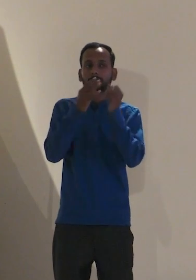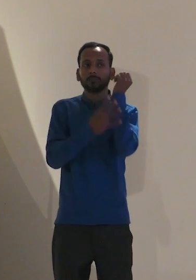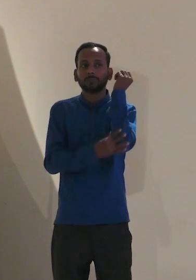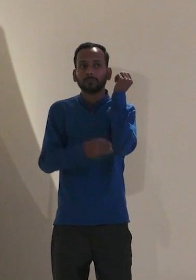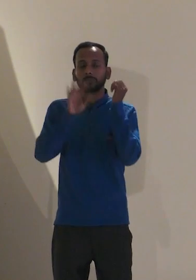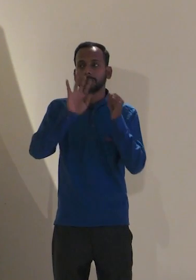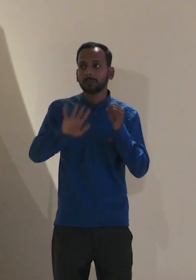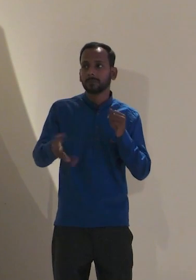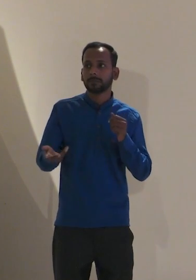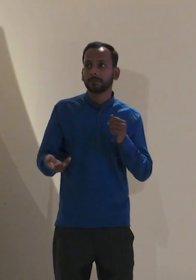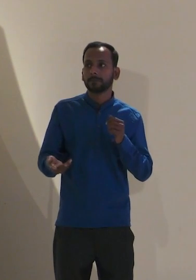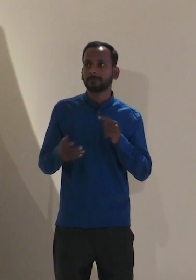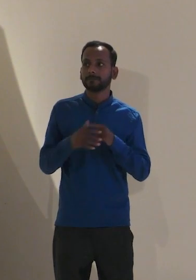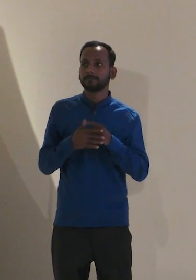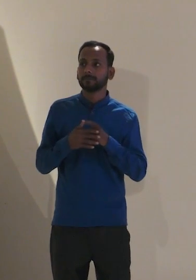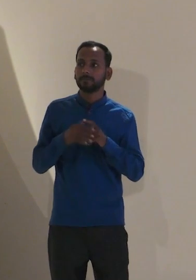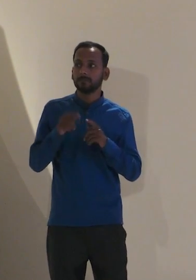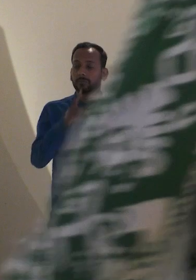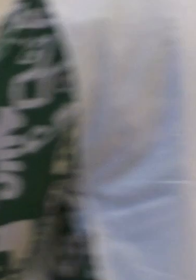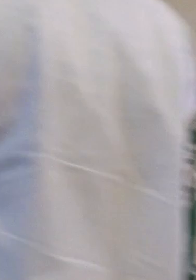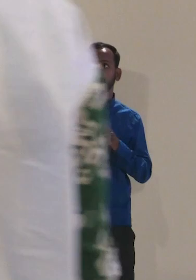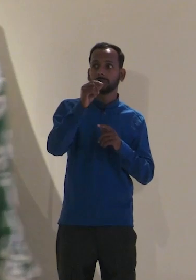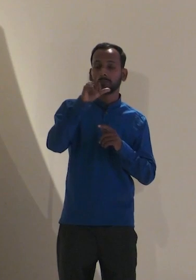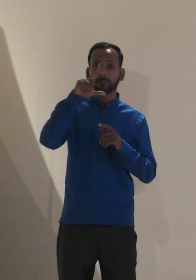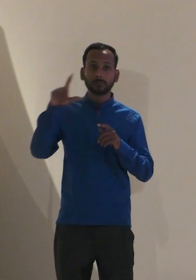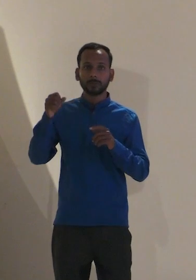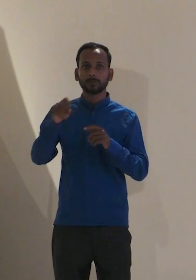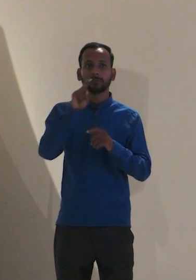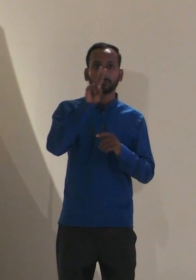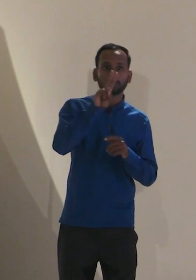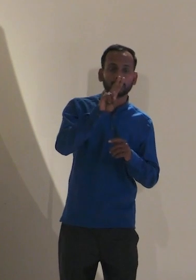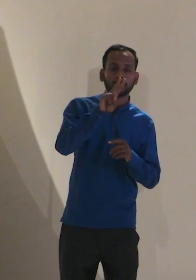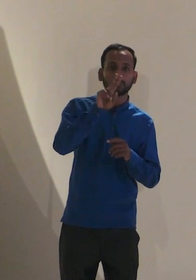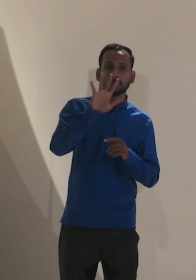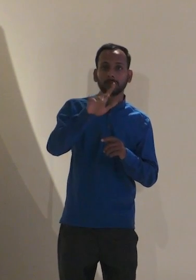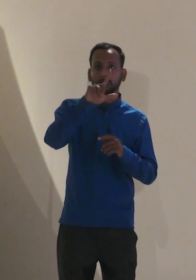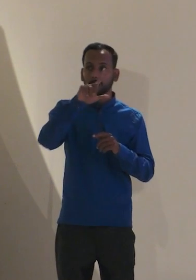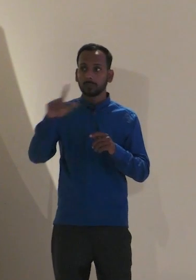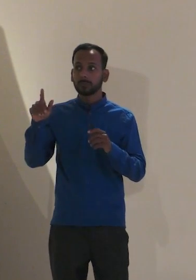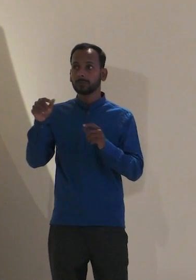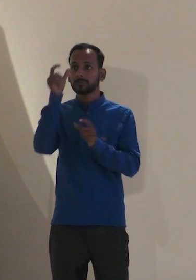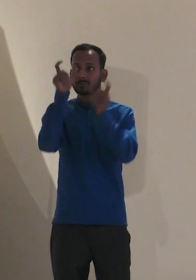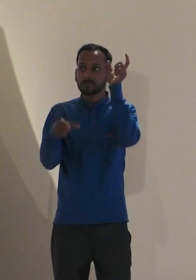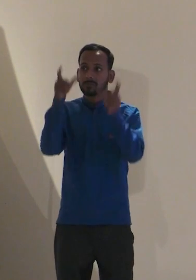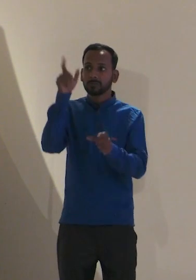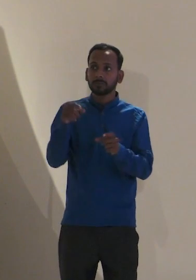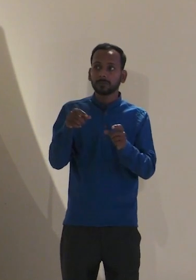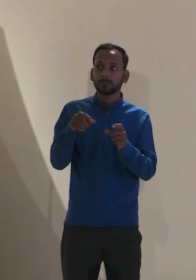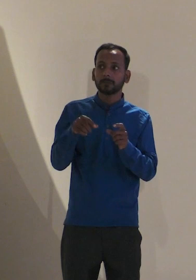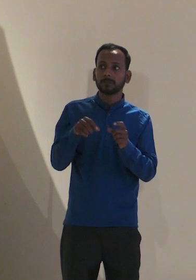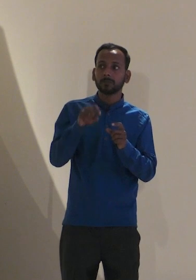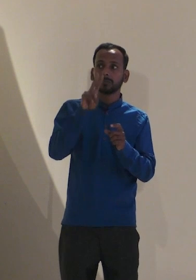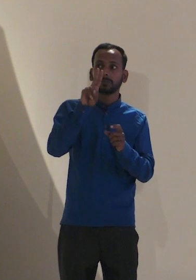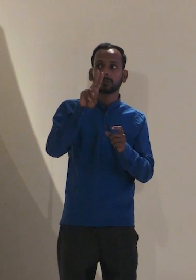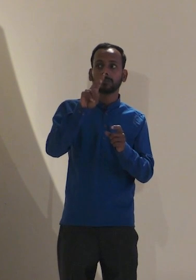is near about 10 lakhs, 15 lakhs. And party will take 2 lakhs from